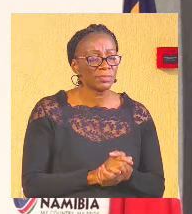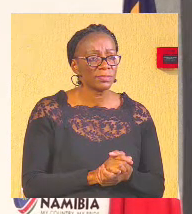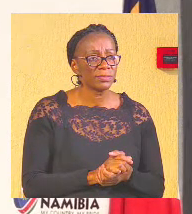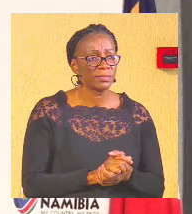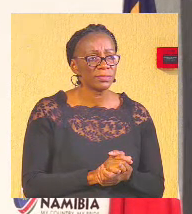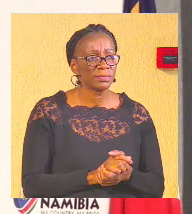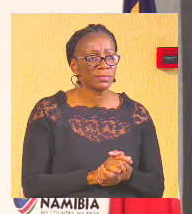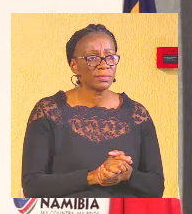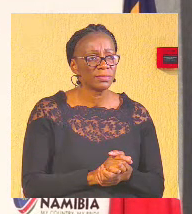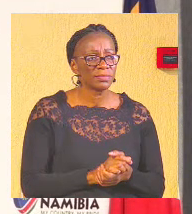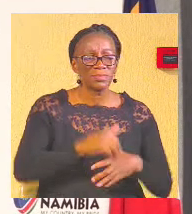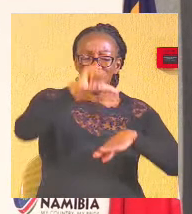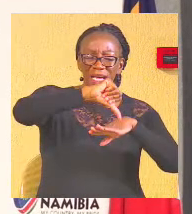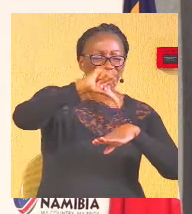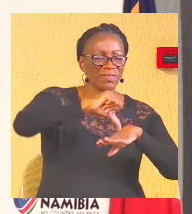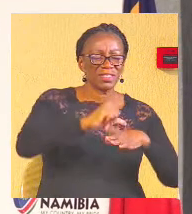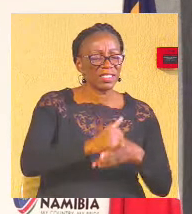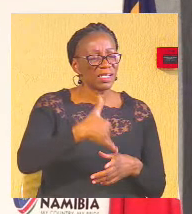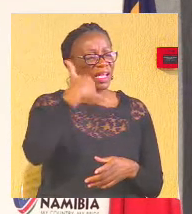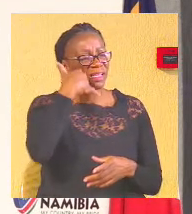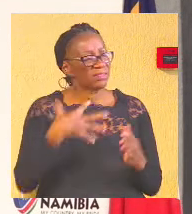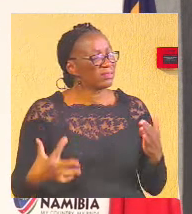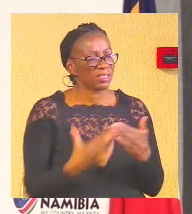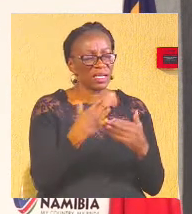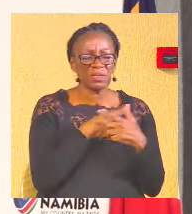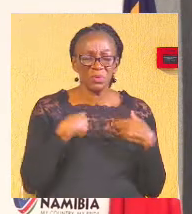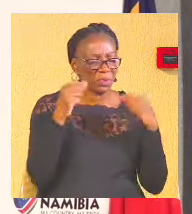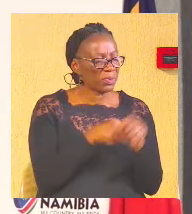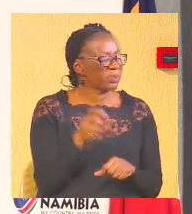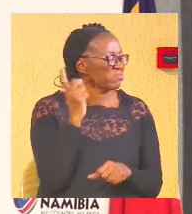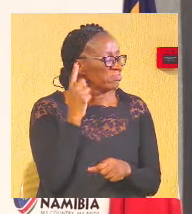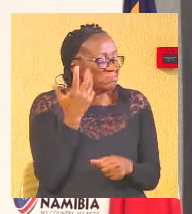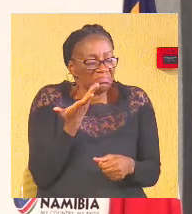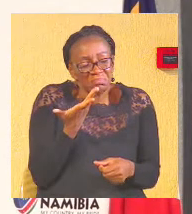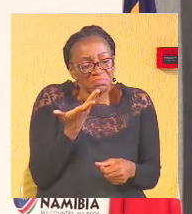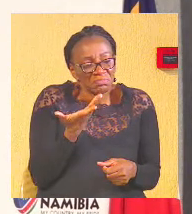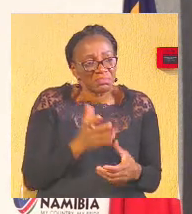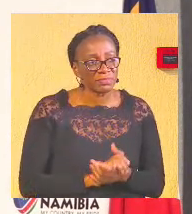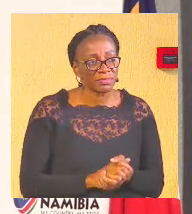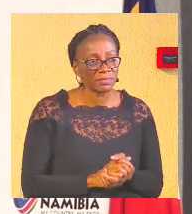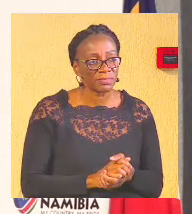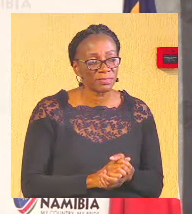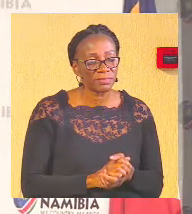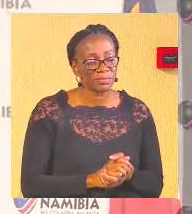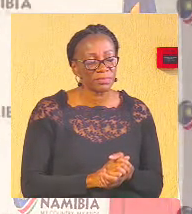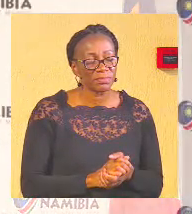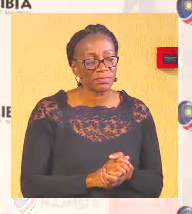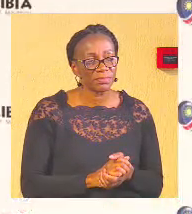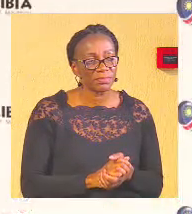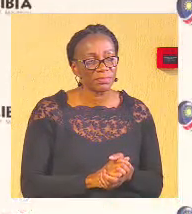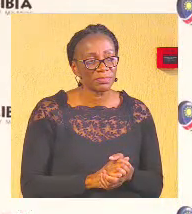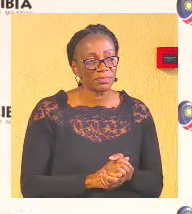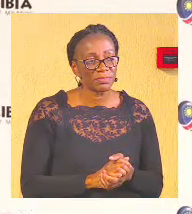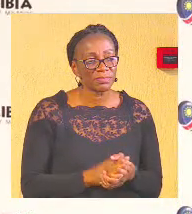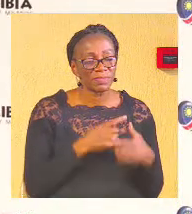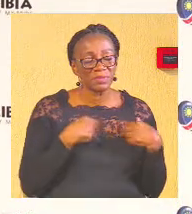put a question. Unfortunately, we have to cut you off. We can't hear you. Okay, sorry. All right. Yes,